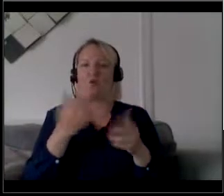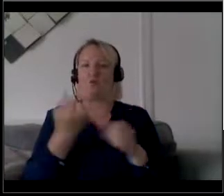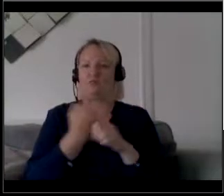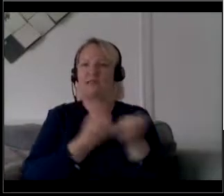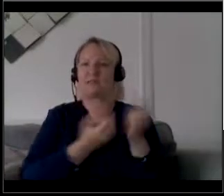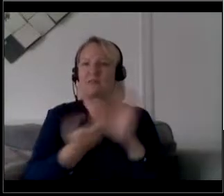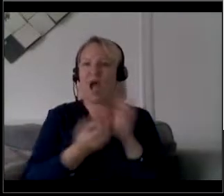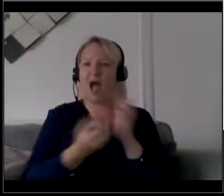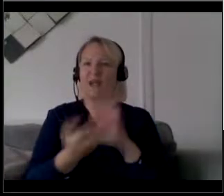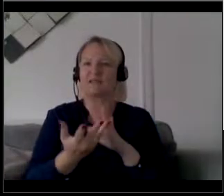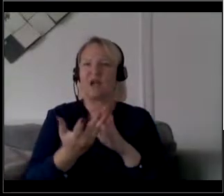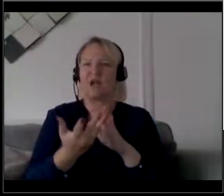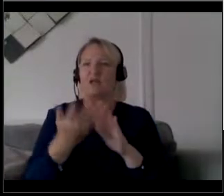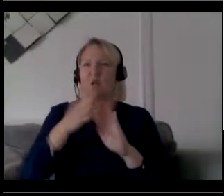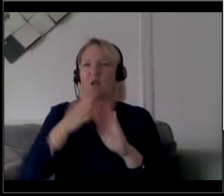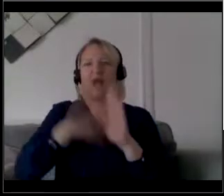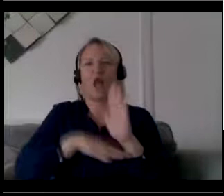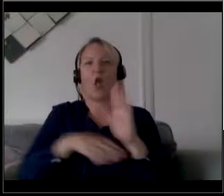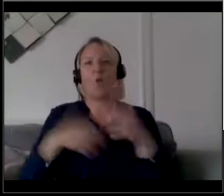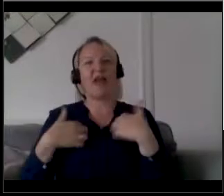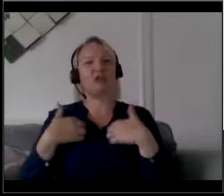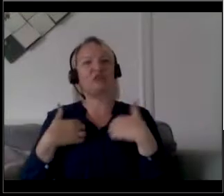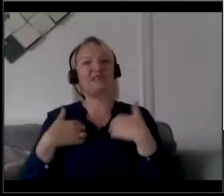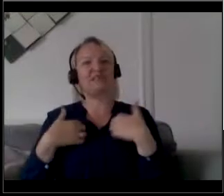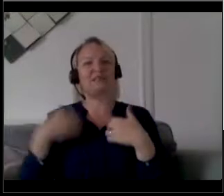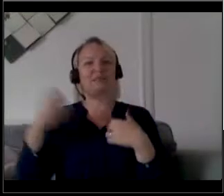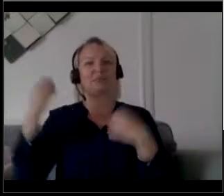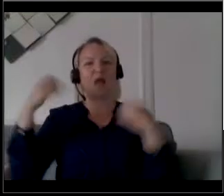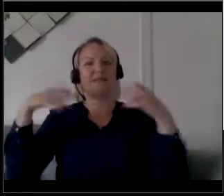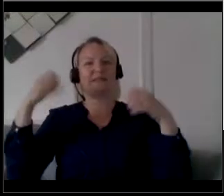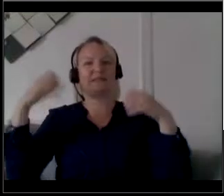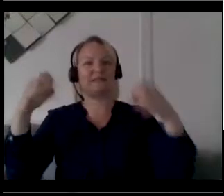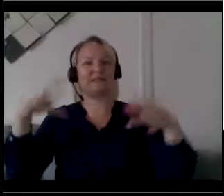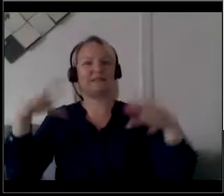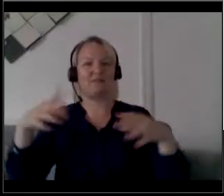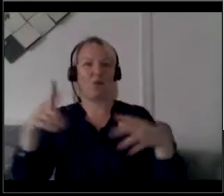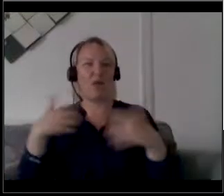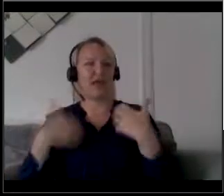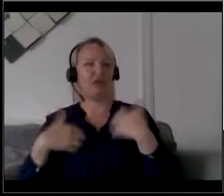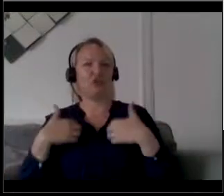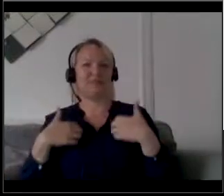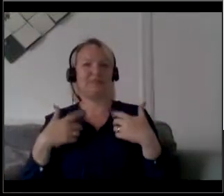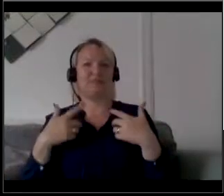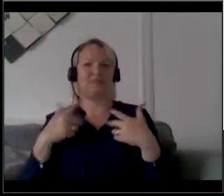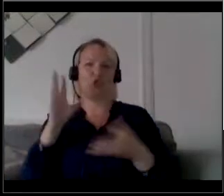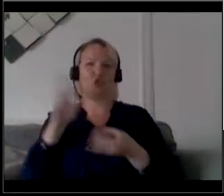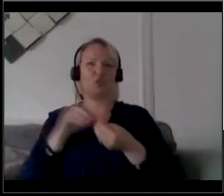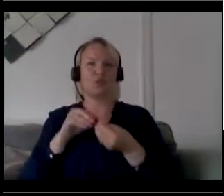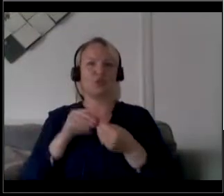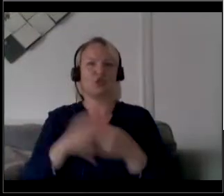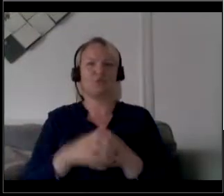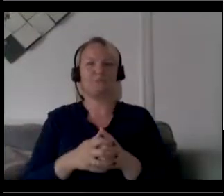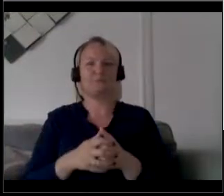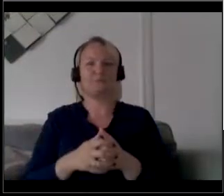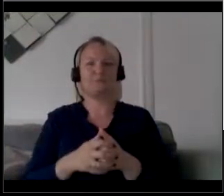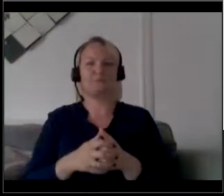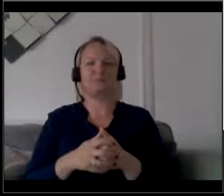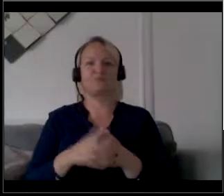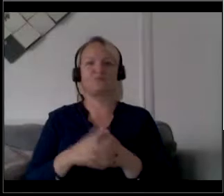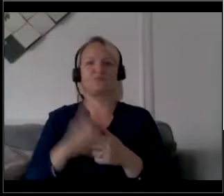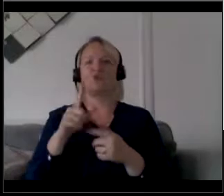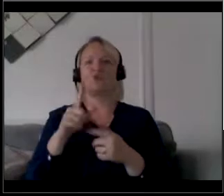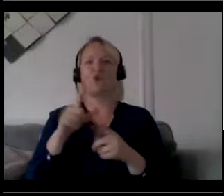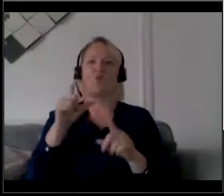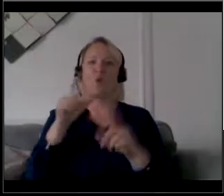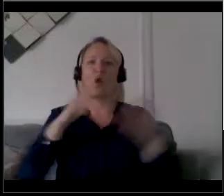also low energy light sources will be used to reduce energy consumption. To ensure the effects of climate change are